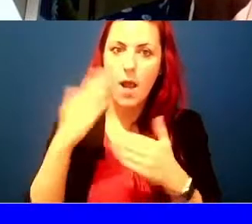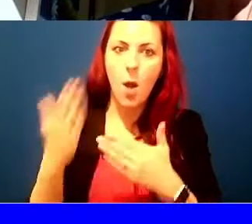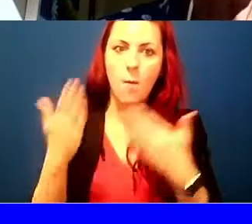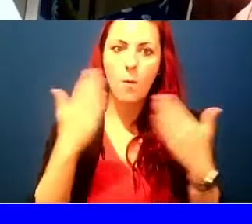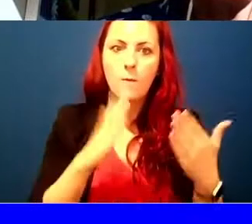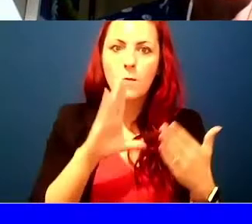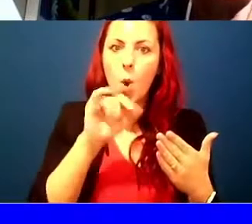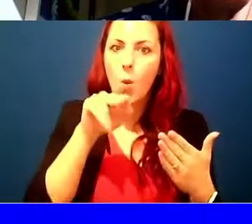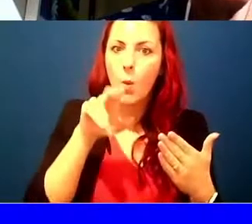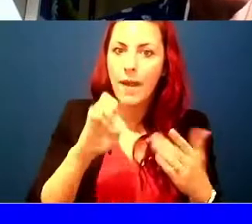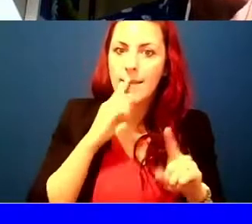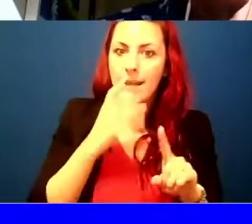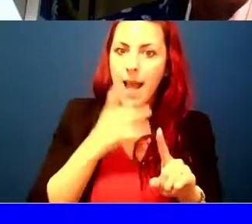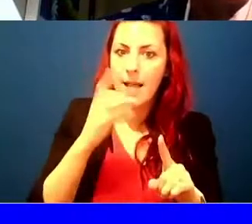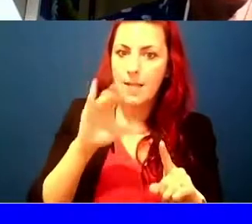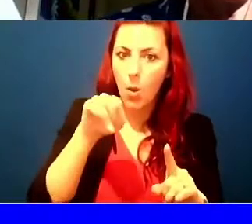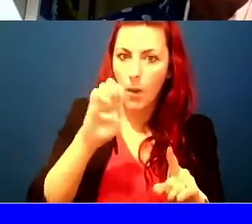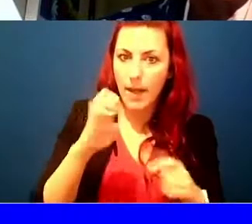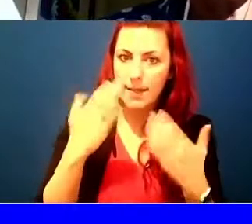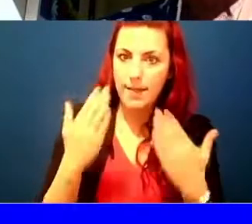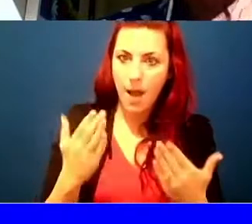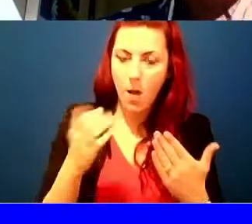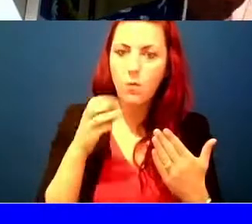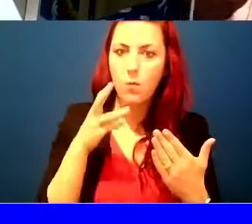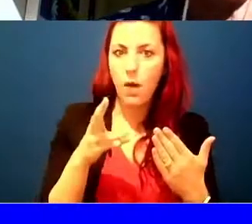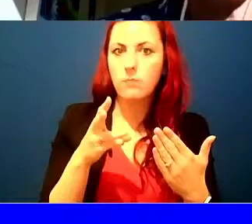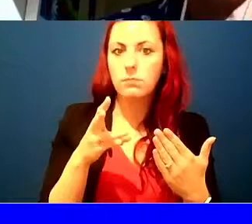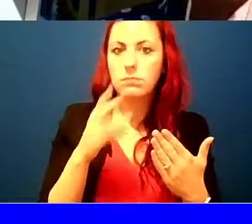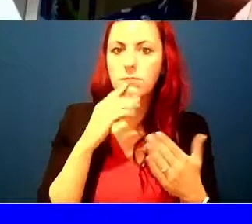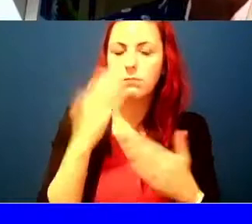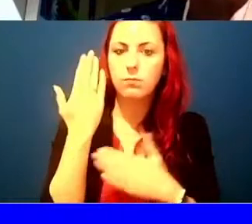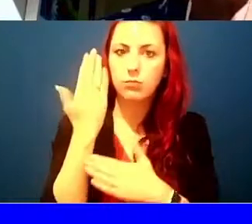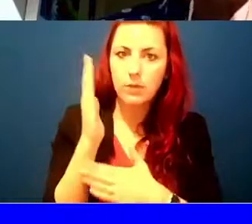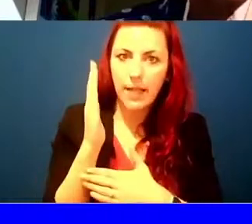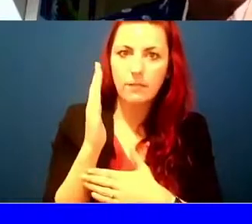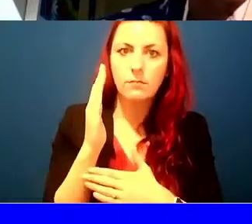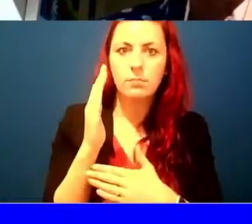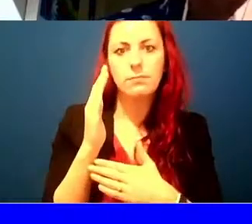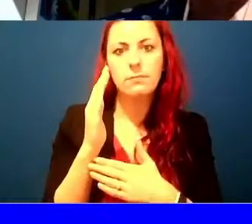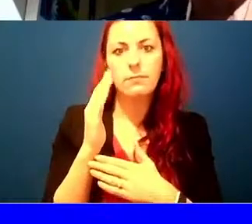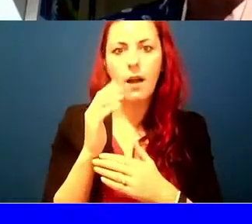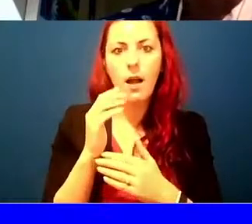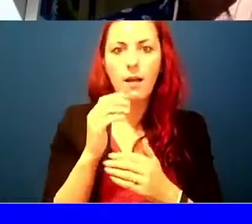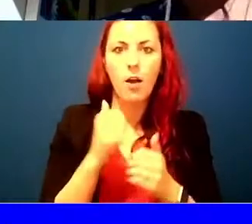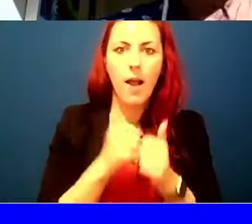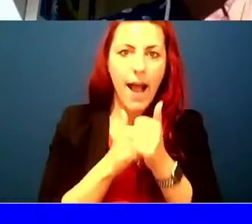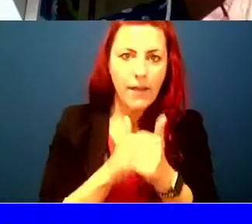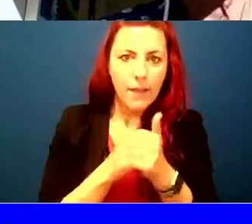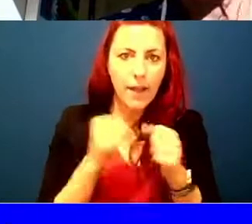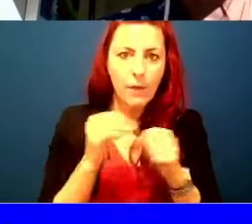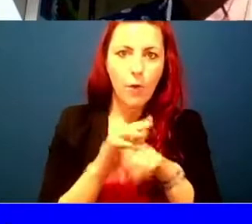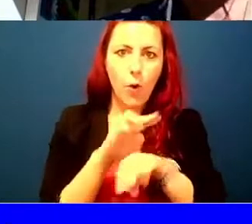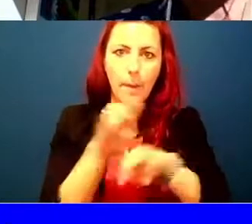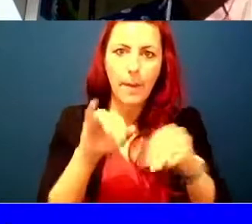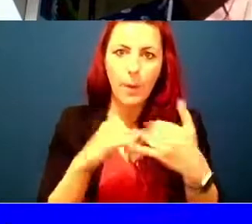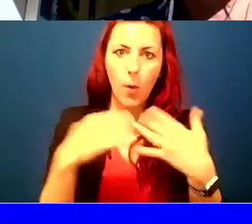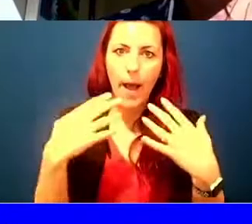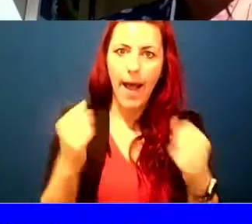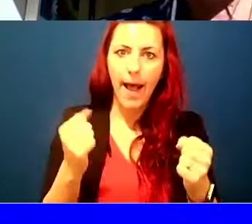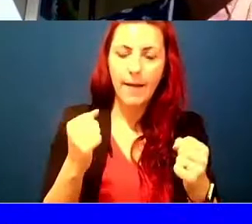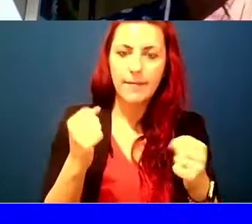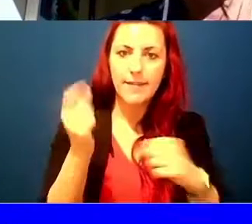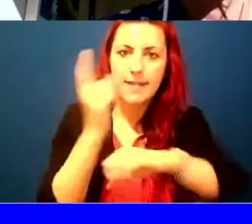ask Louise to present on advocating for people with disabilities in the criminal